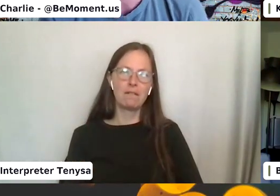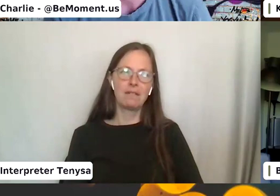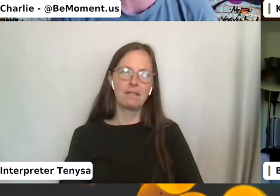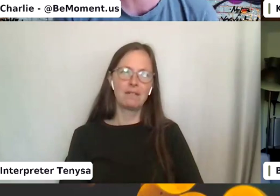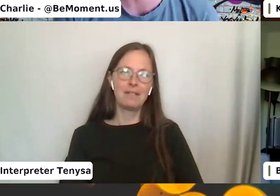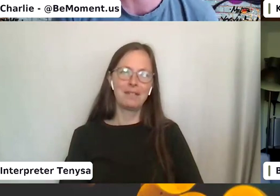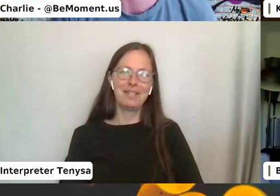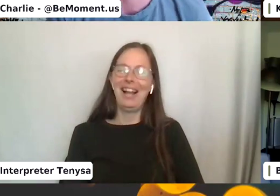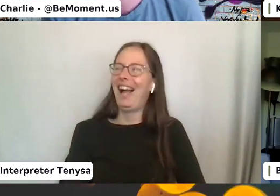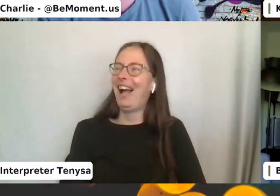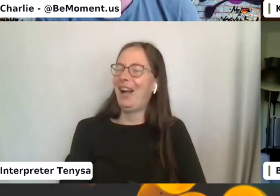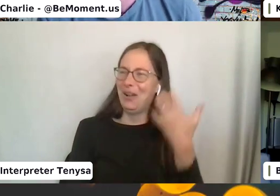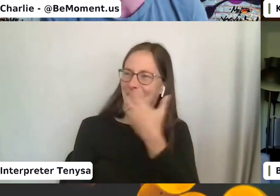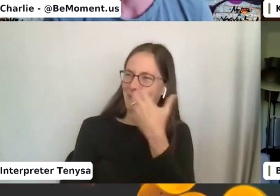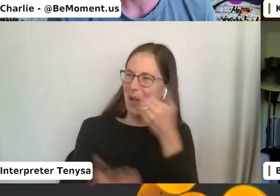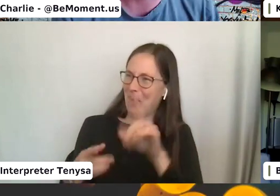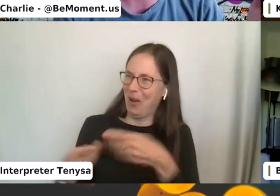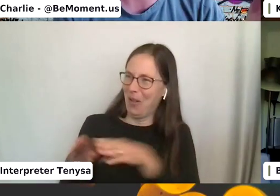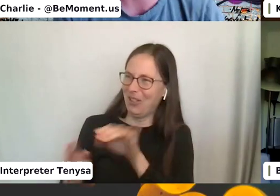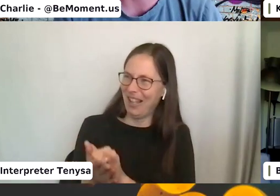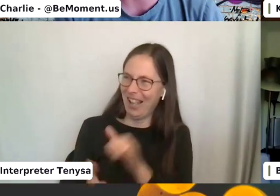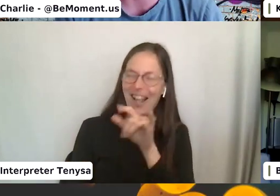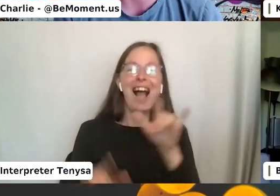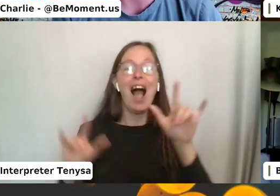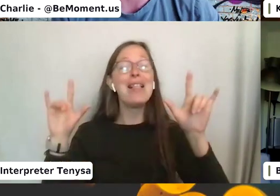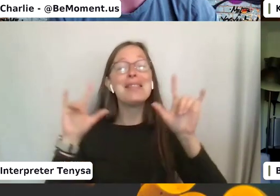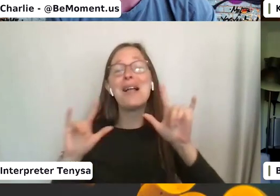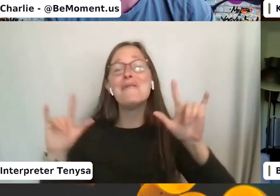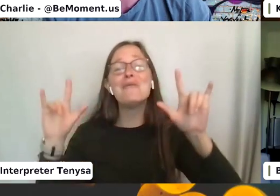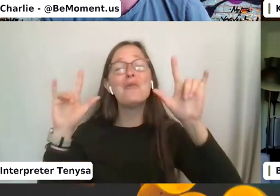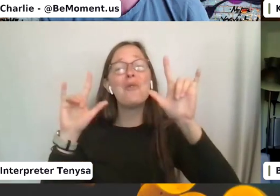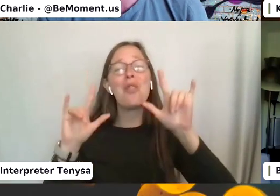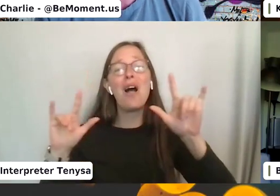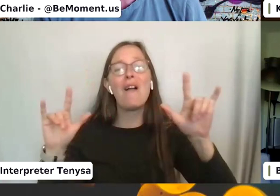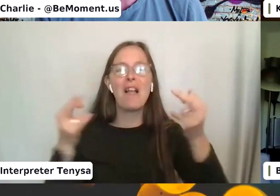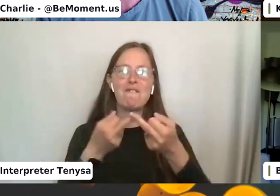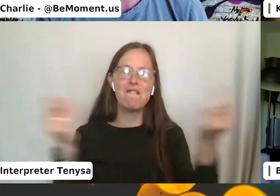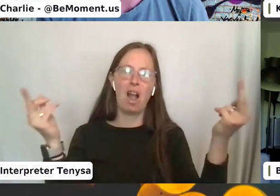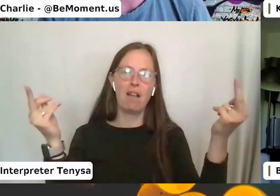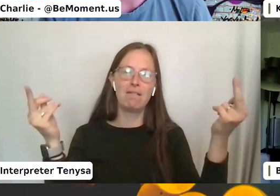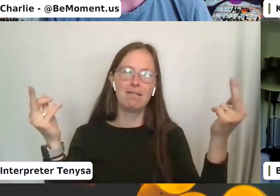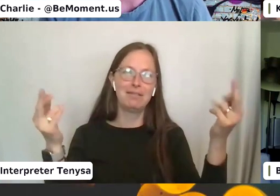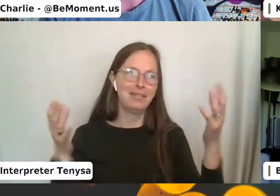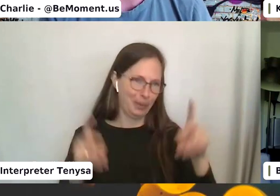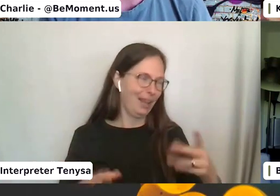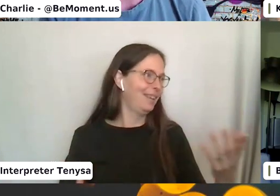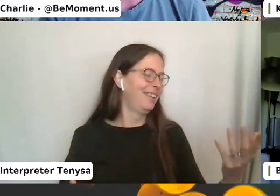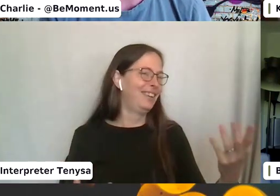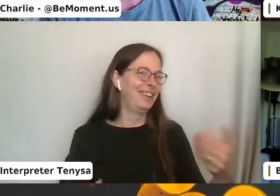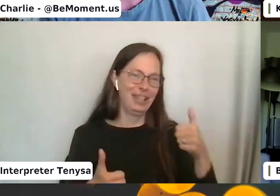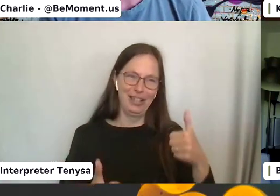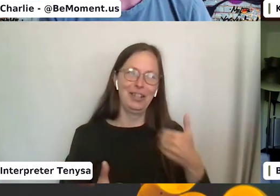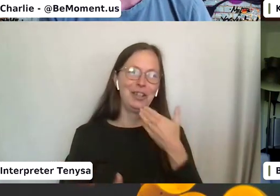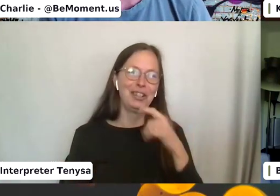Wait, what a way to close that out. Love you, love everything. Fuck off. That's good signing off.